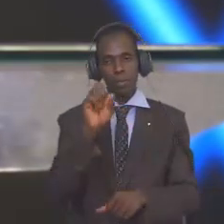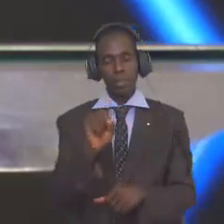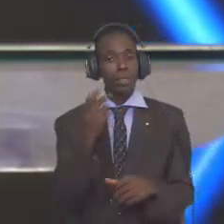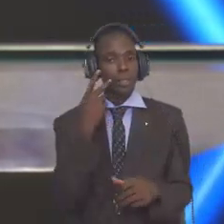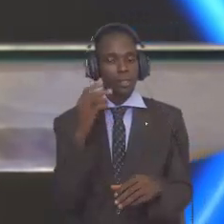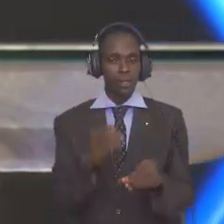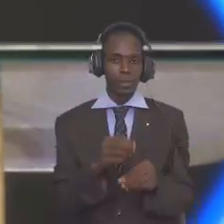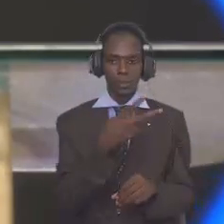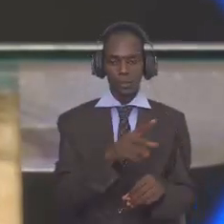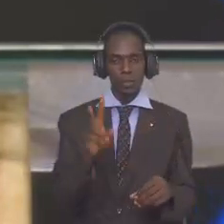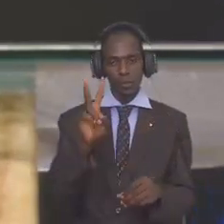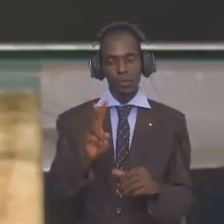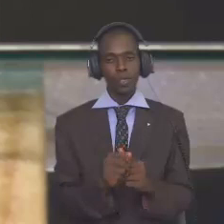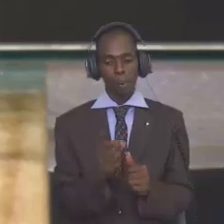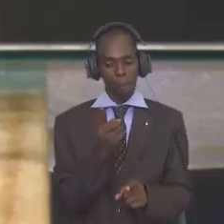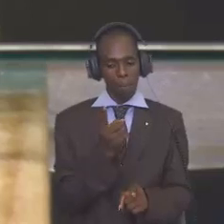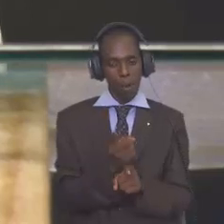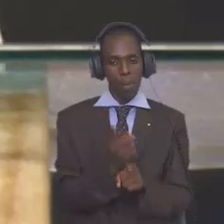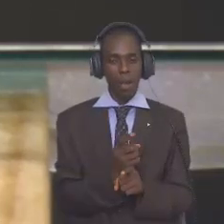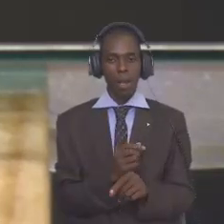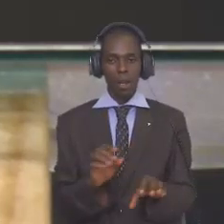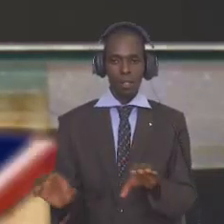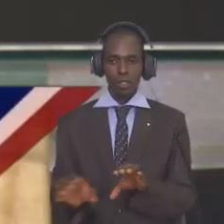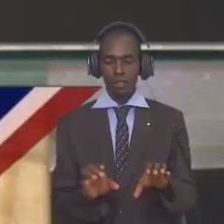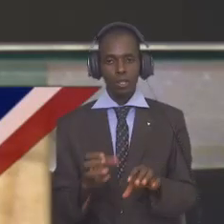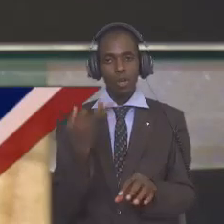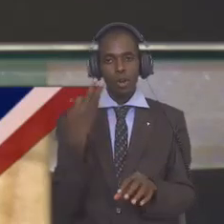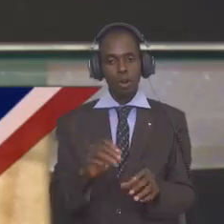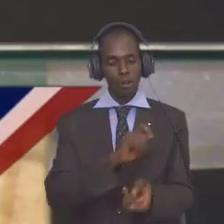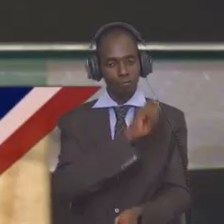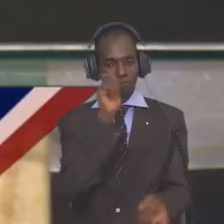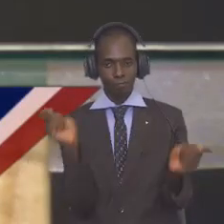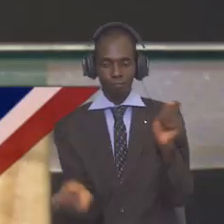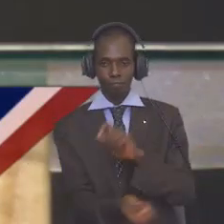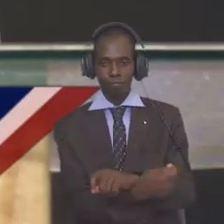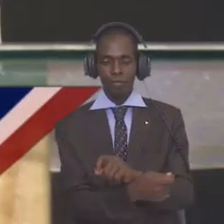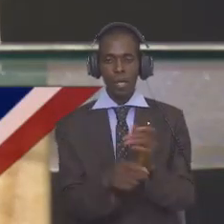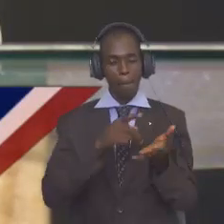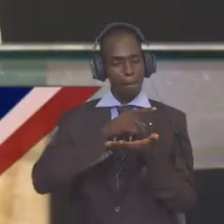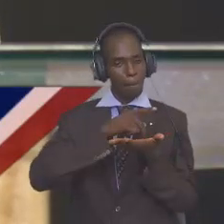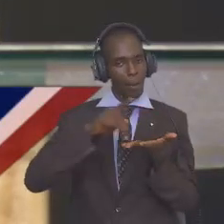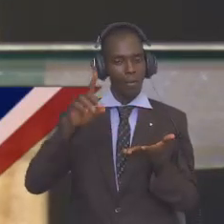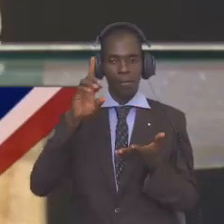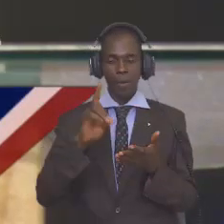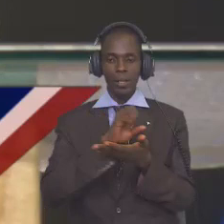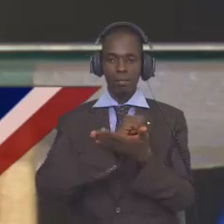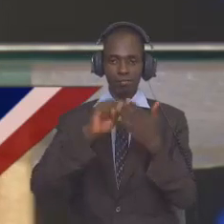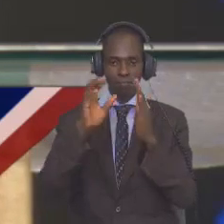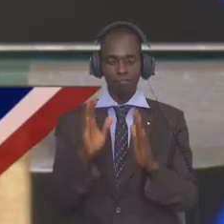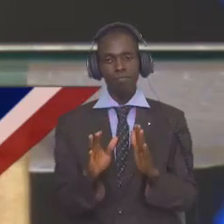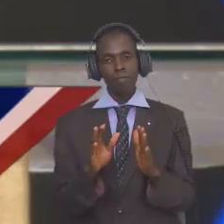here. Number two is proper action of transformed, purified saints.